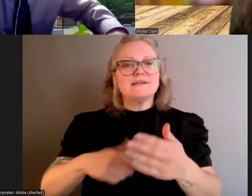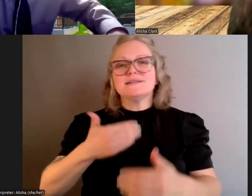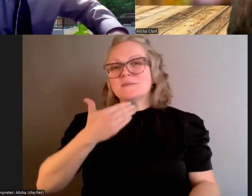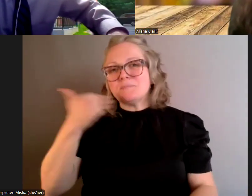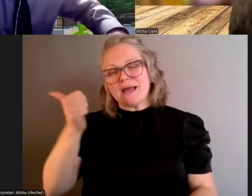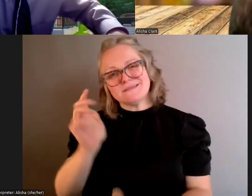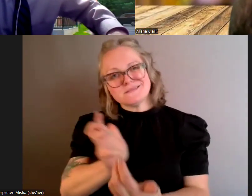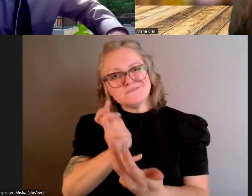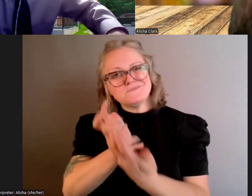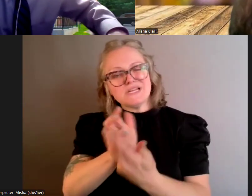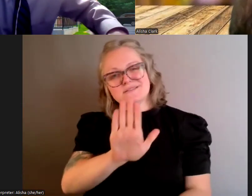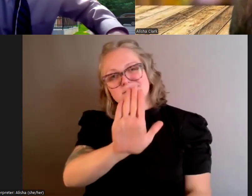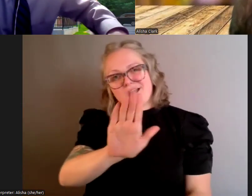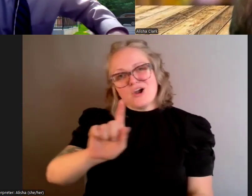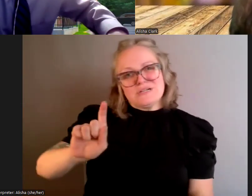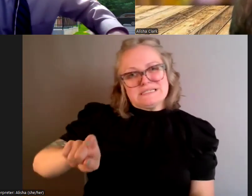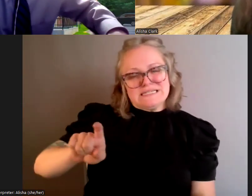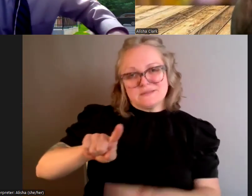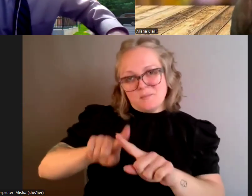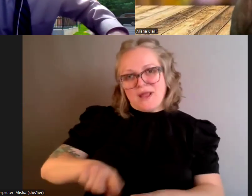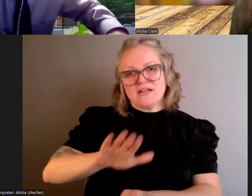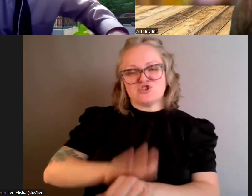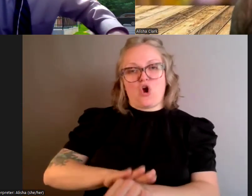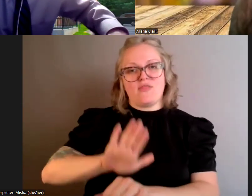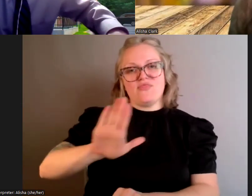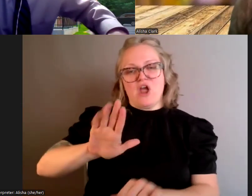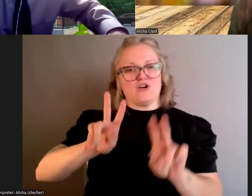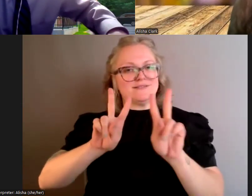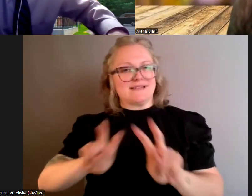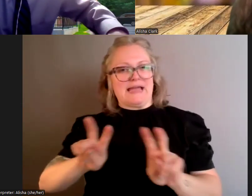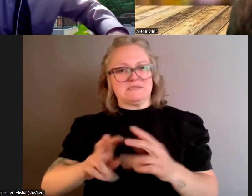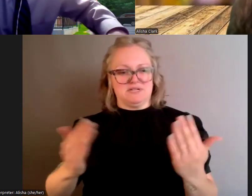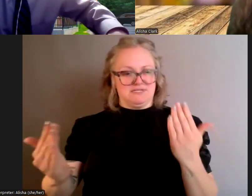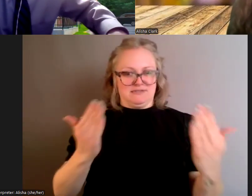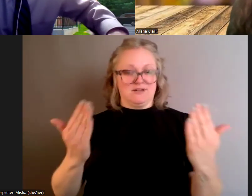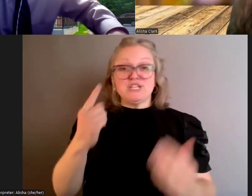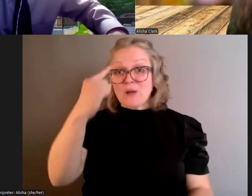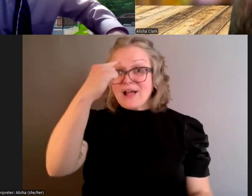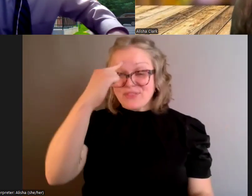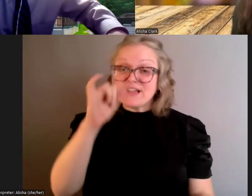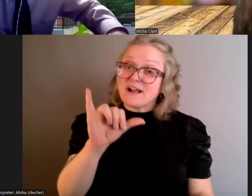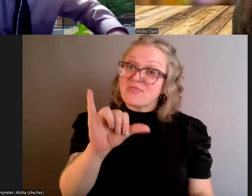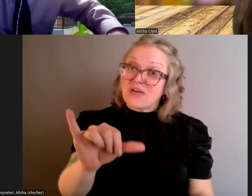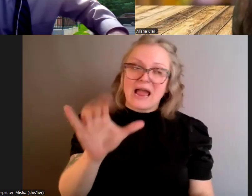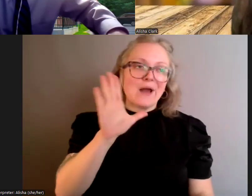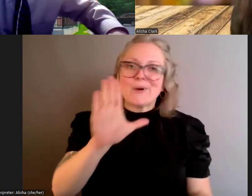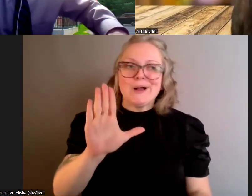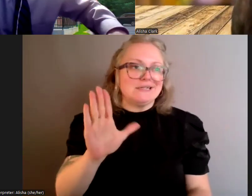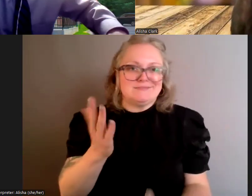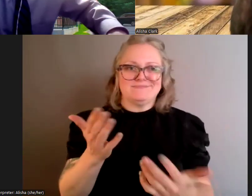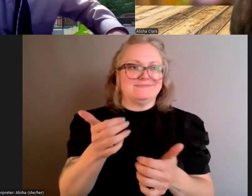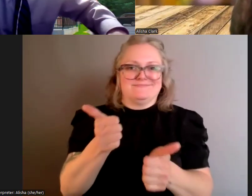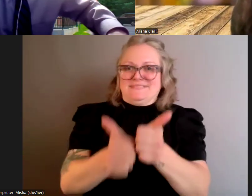needs of the participant based on their assessment. So I think that's going to be different for each